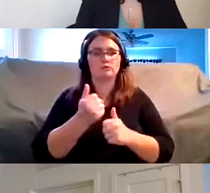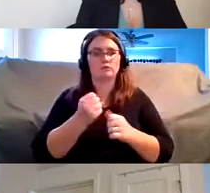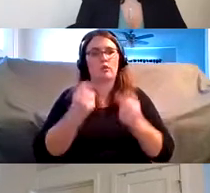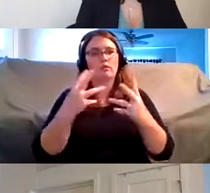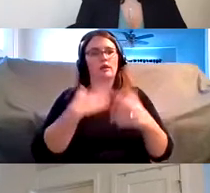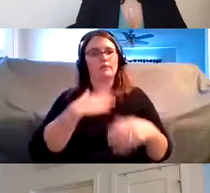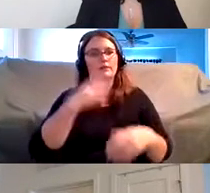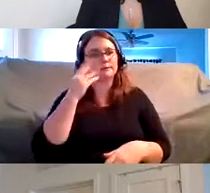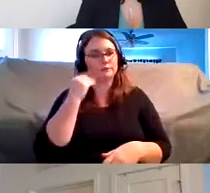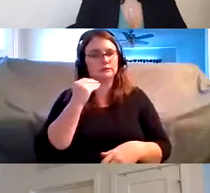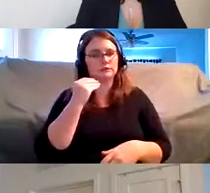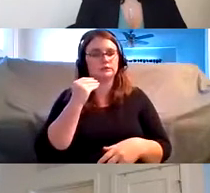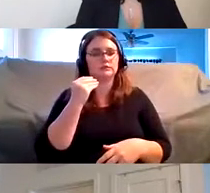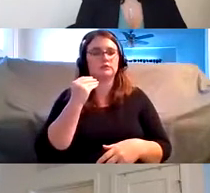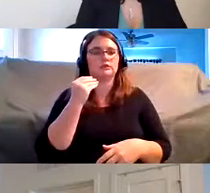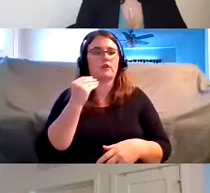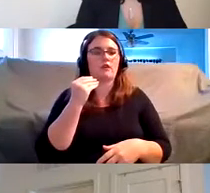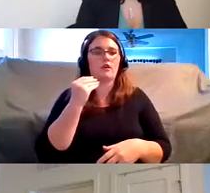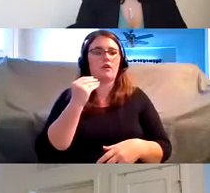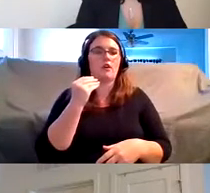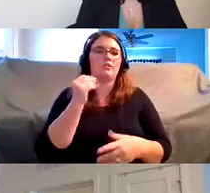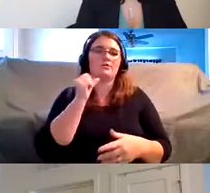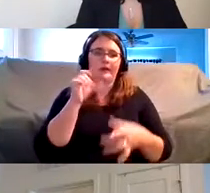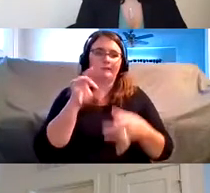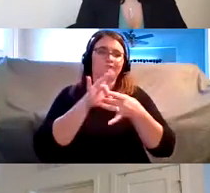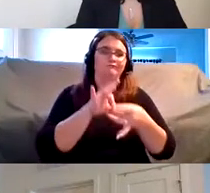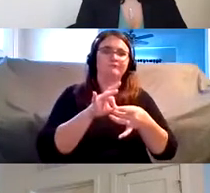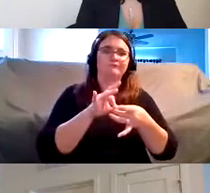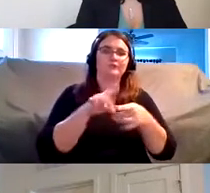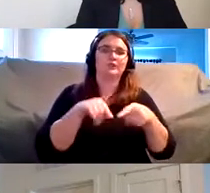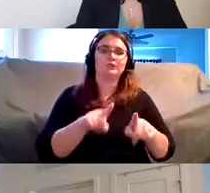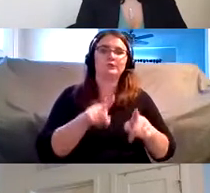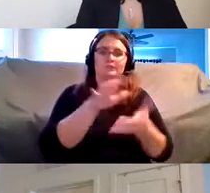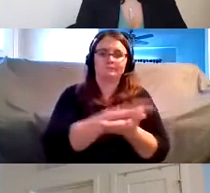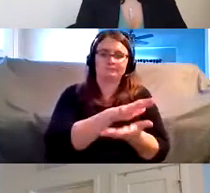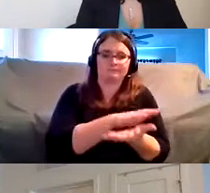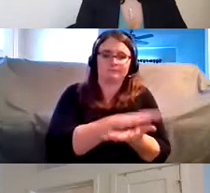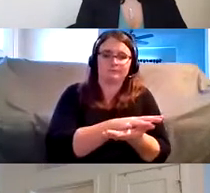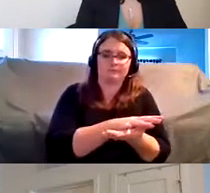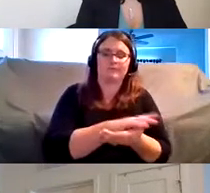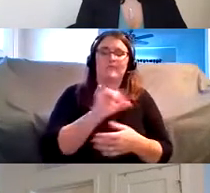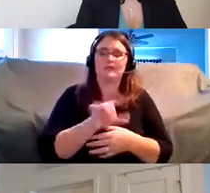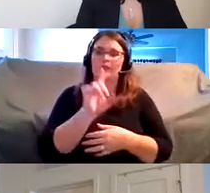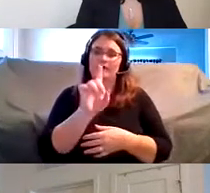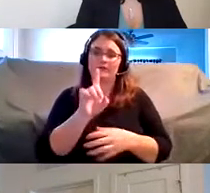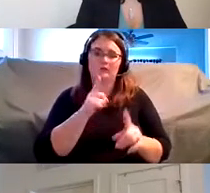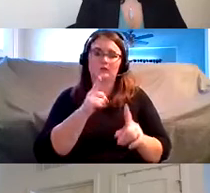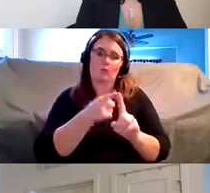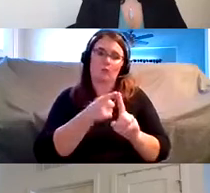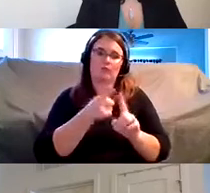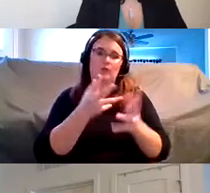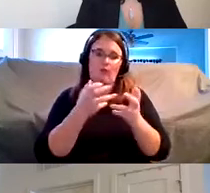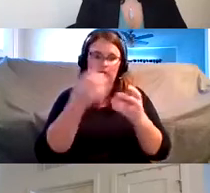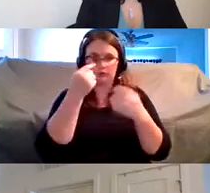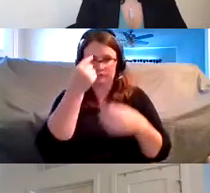experiences, are outside academia, which that's one of the first points I wanted to make. I think from my experience,